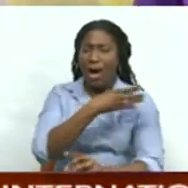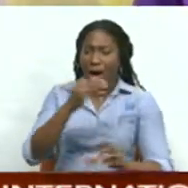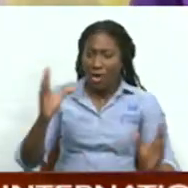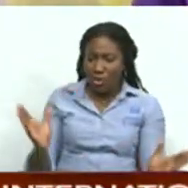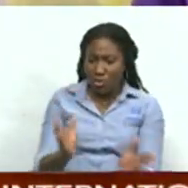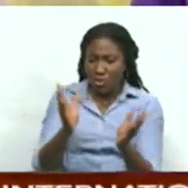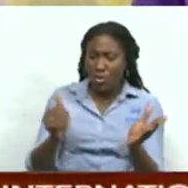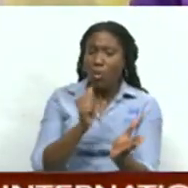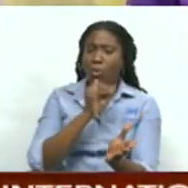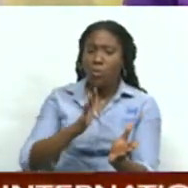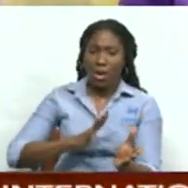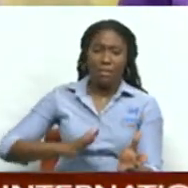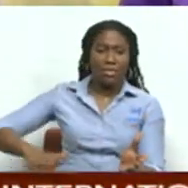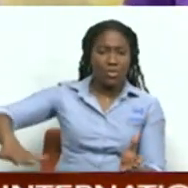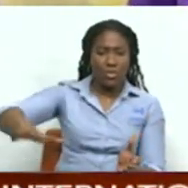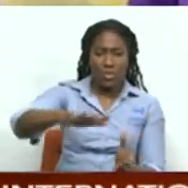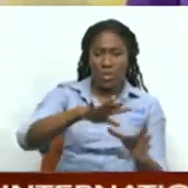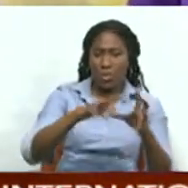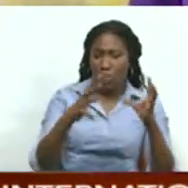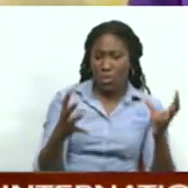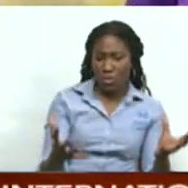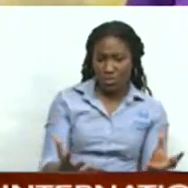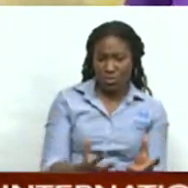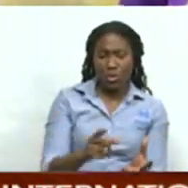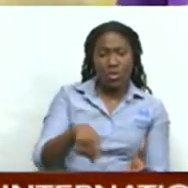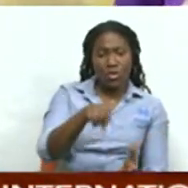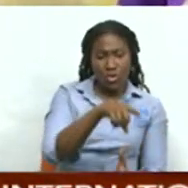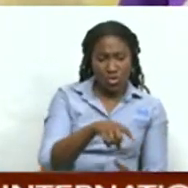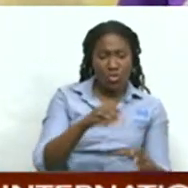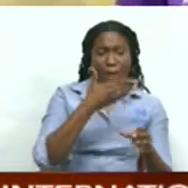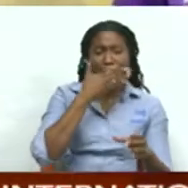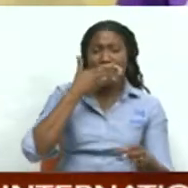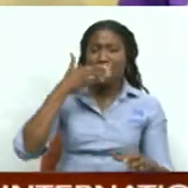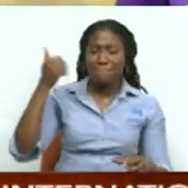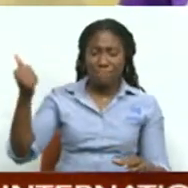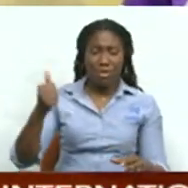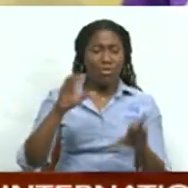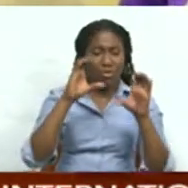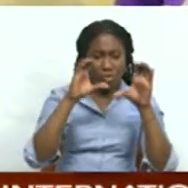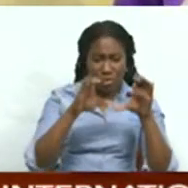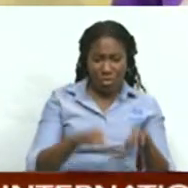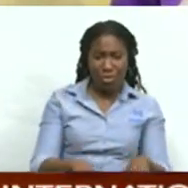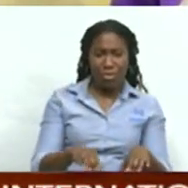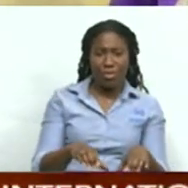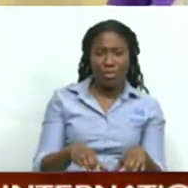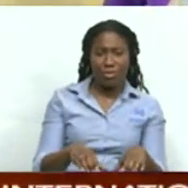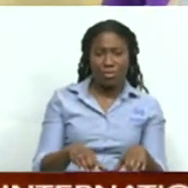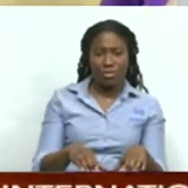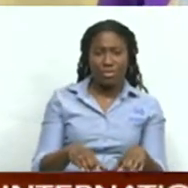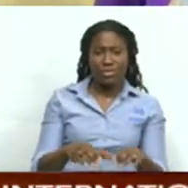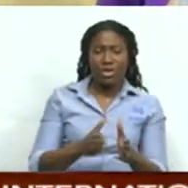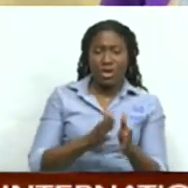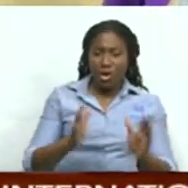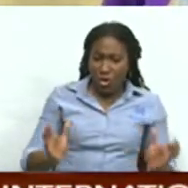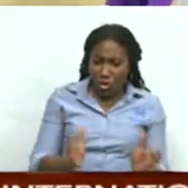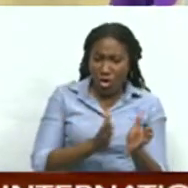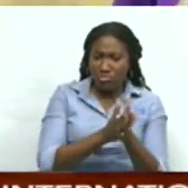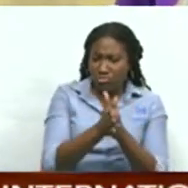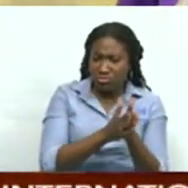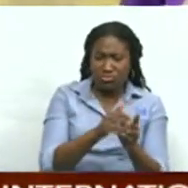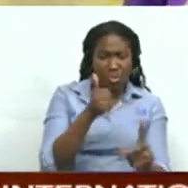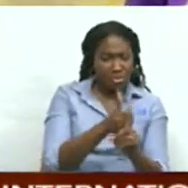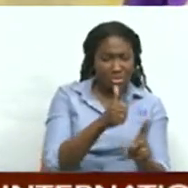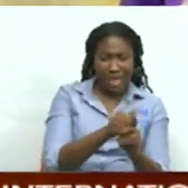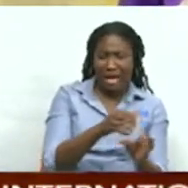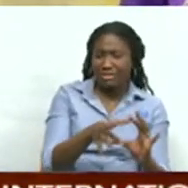women out there that you are better than you think. You can motivate yourself out of any situation, because if